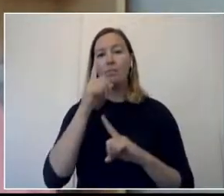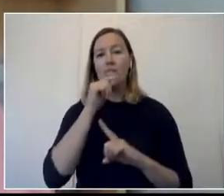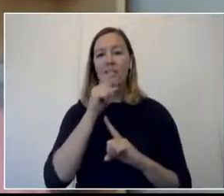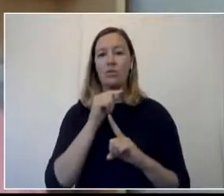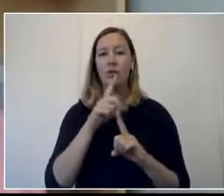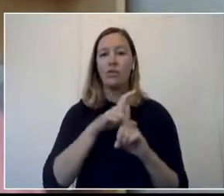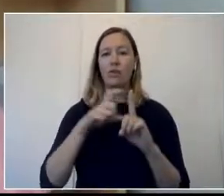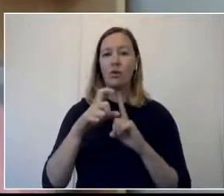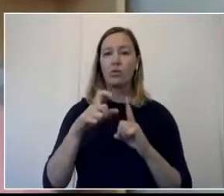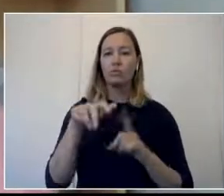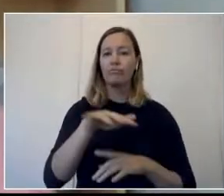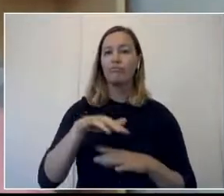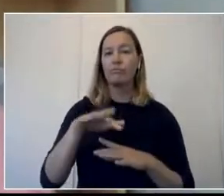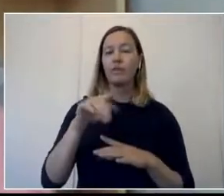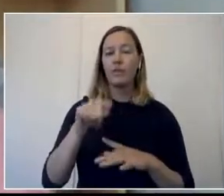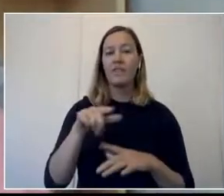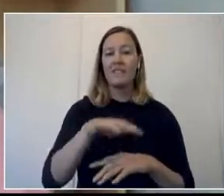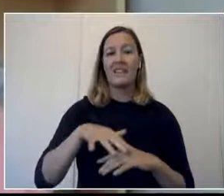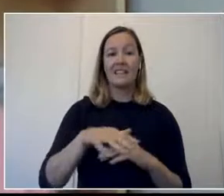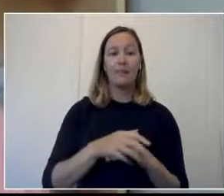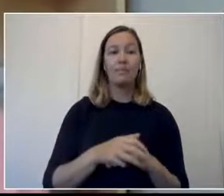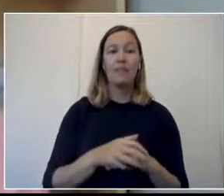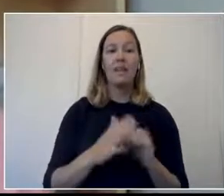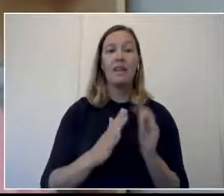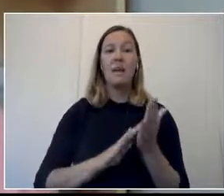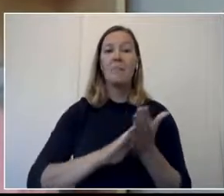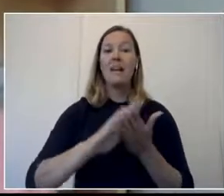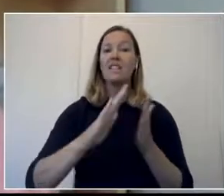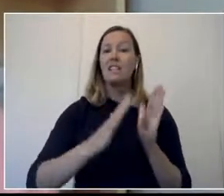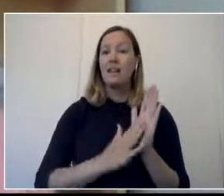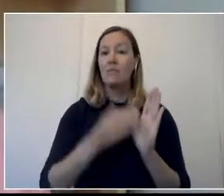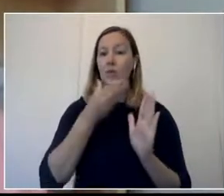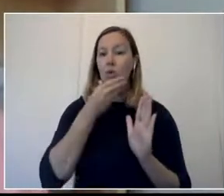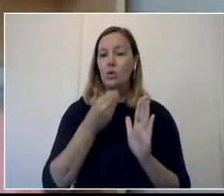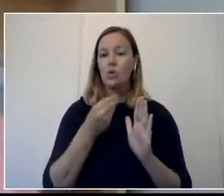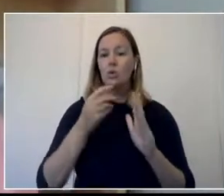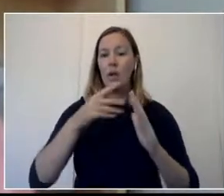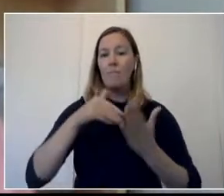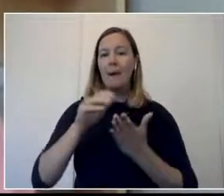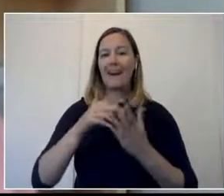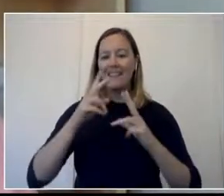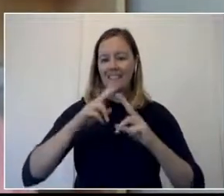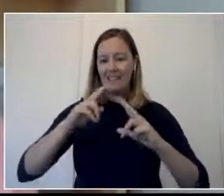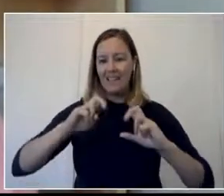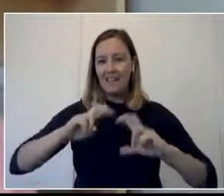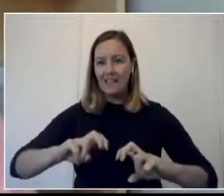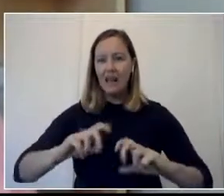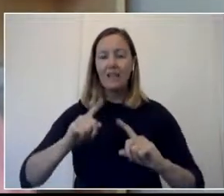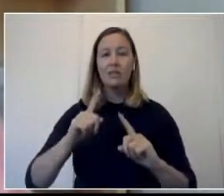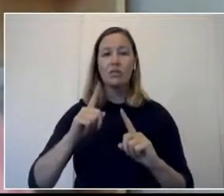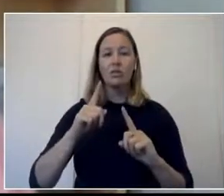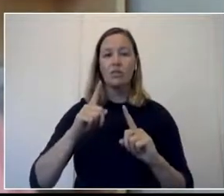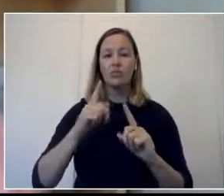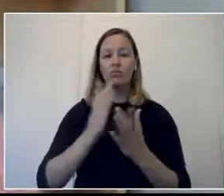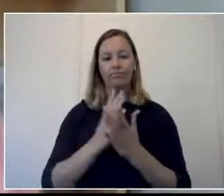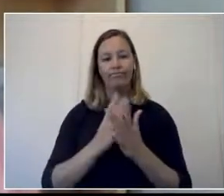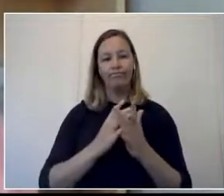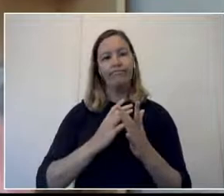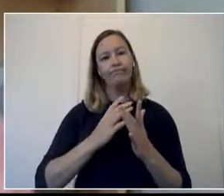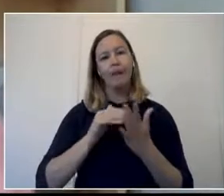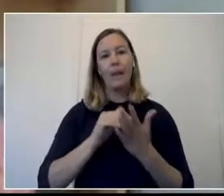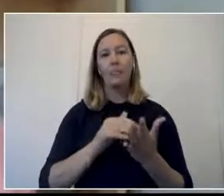sector. MHM is renowned for using market insight to make a real difference to the organisations they work with, not